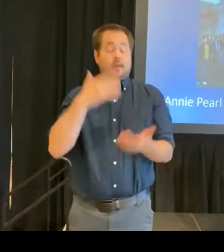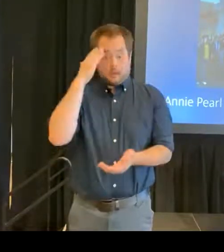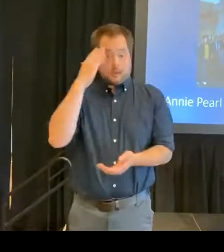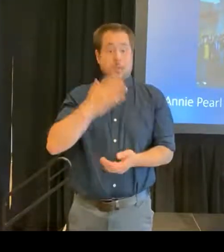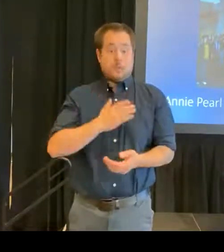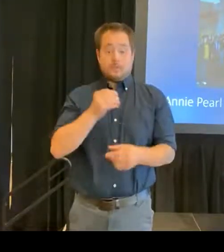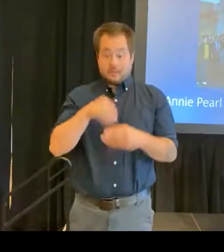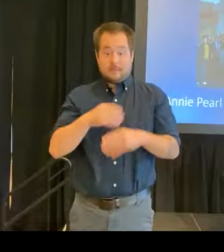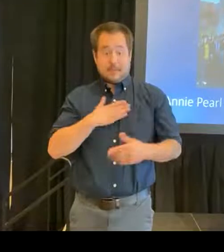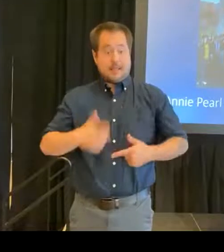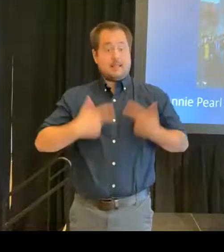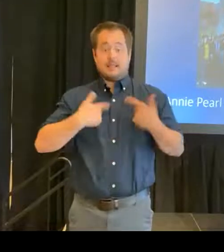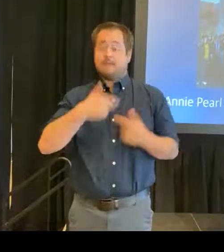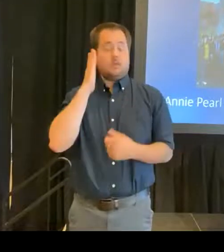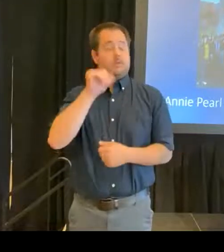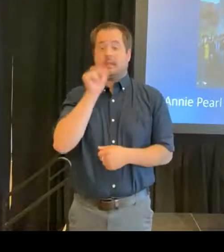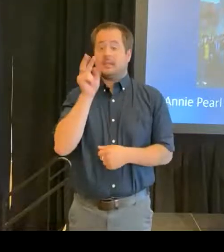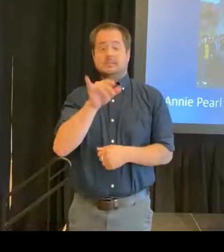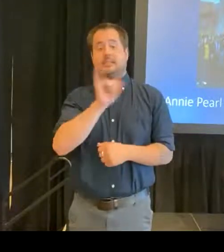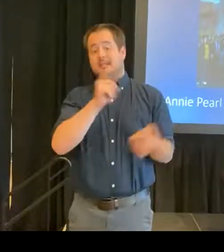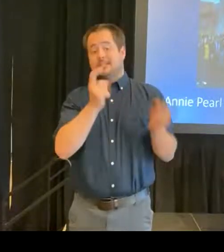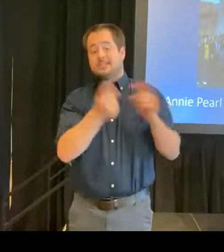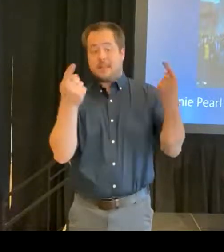my lifetime.